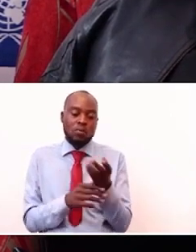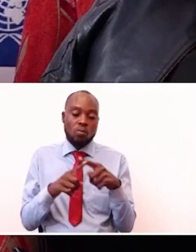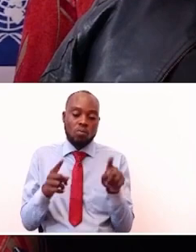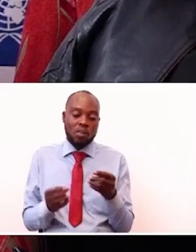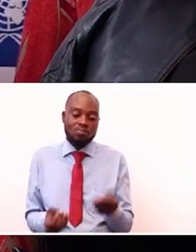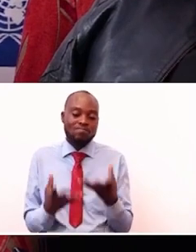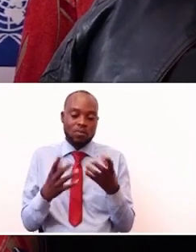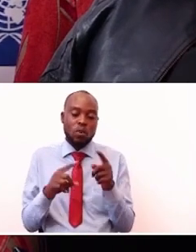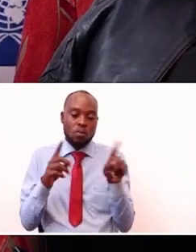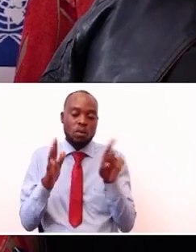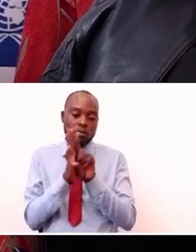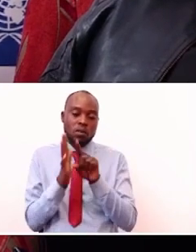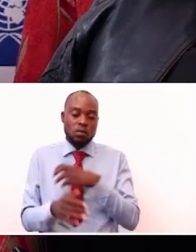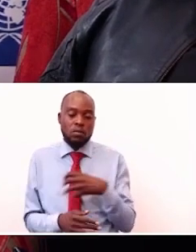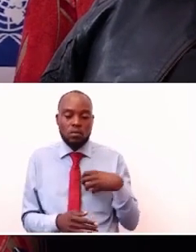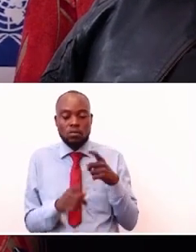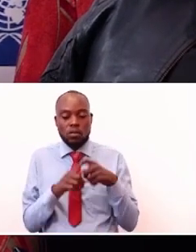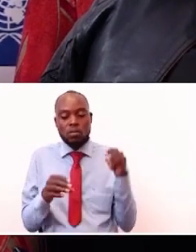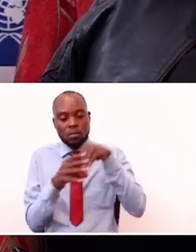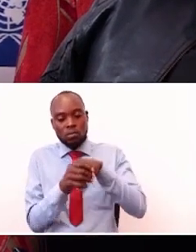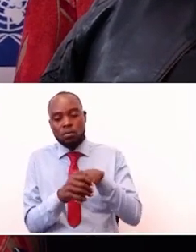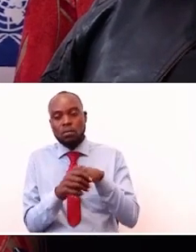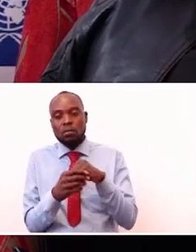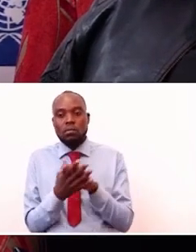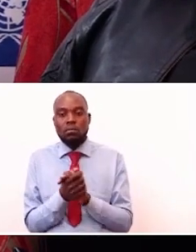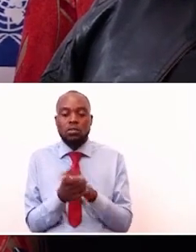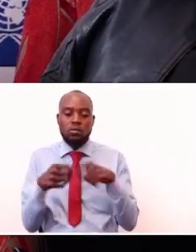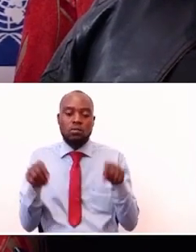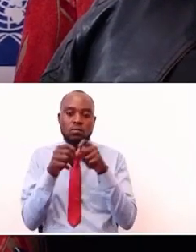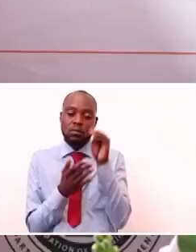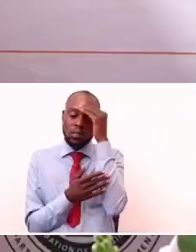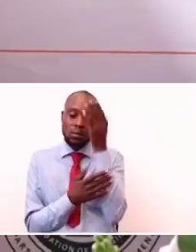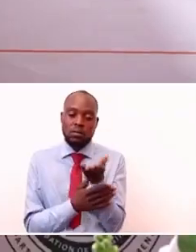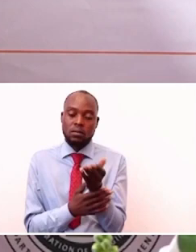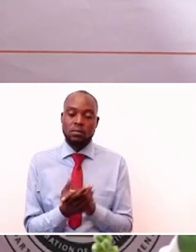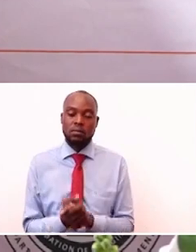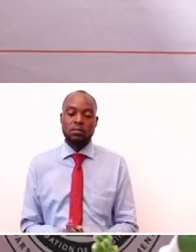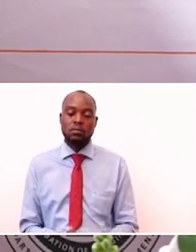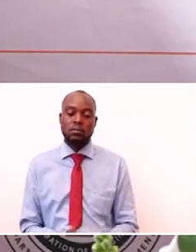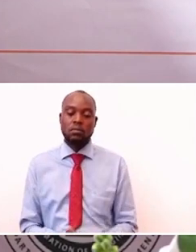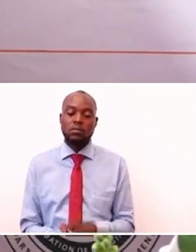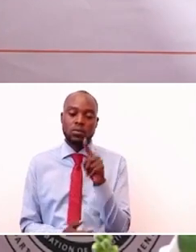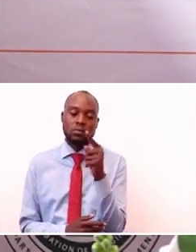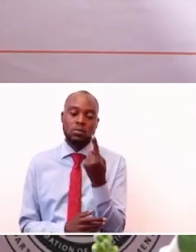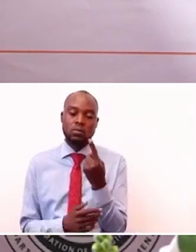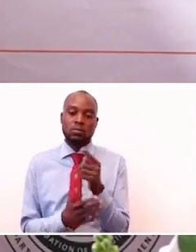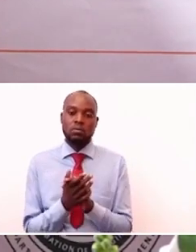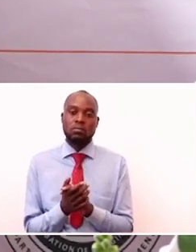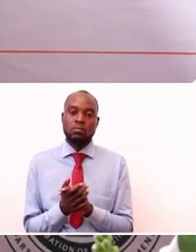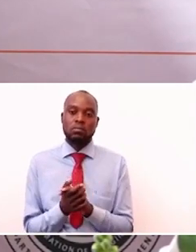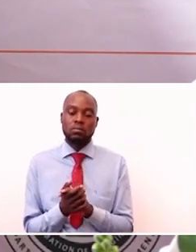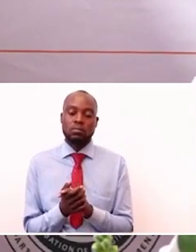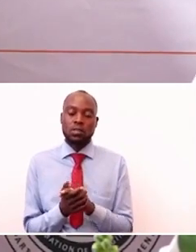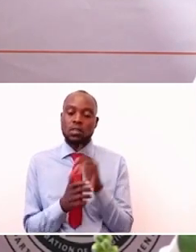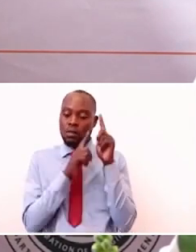in the creating an inclusive framework. I think this is important to emphasize that. First, on predatory lending, I think